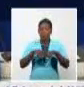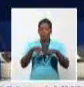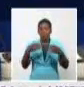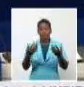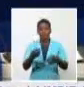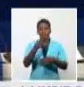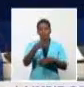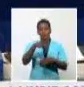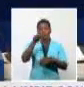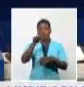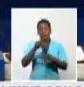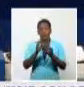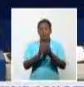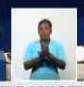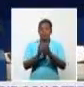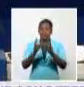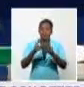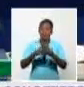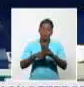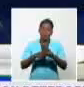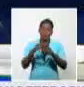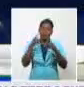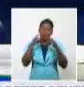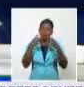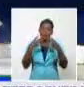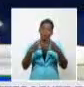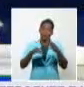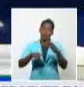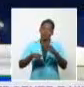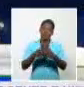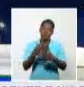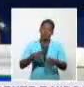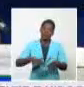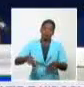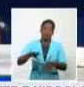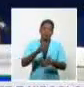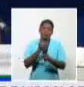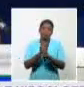without the suit, and Gisela also with her our T-shirt,